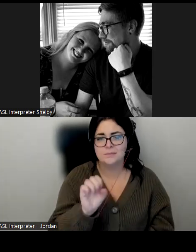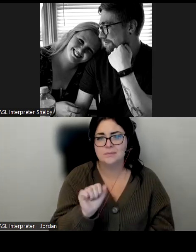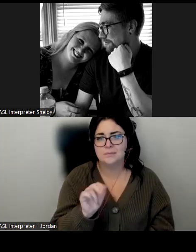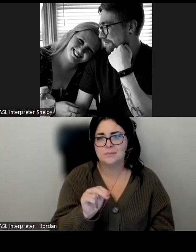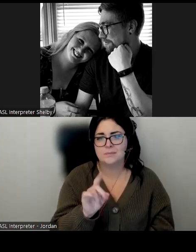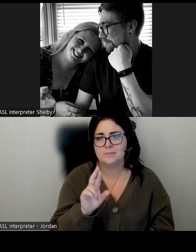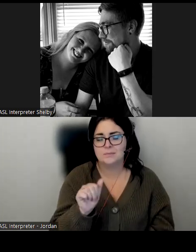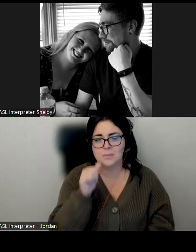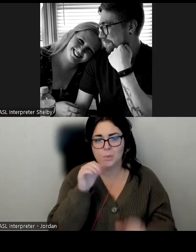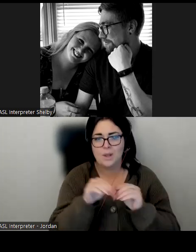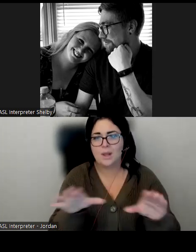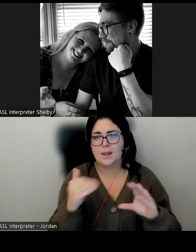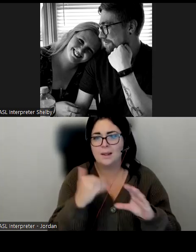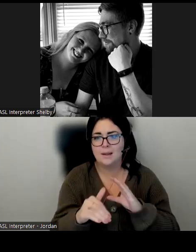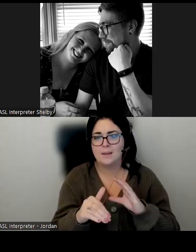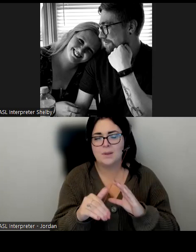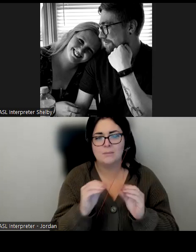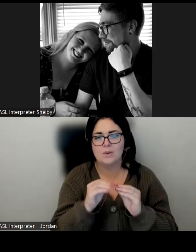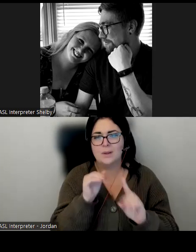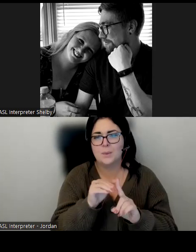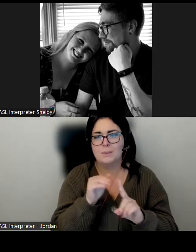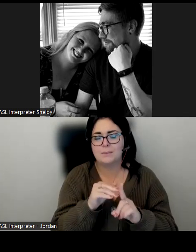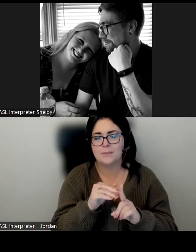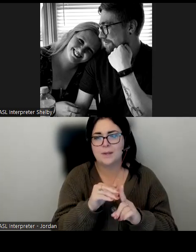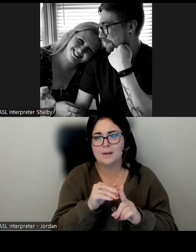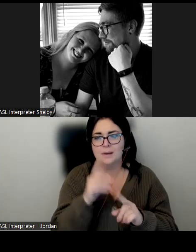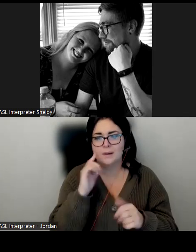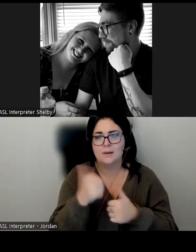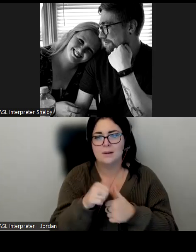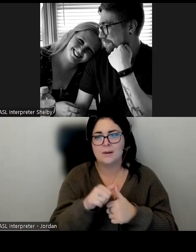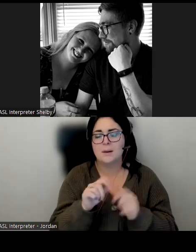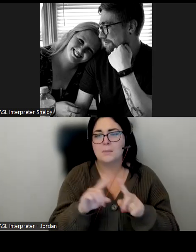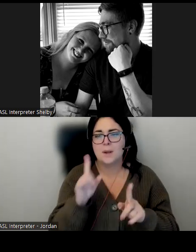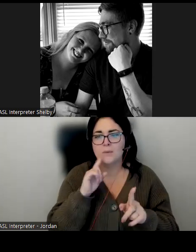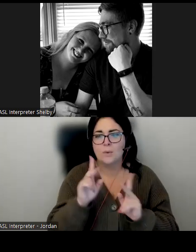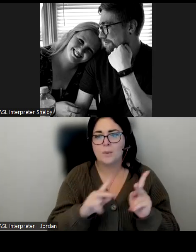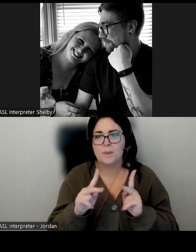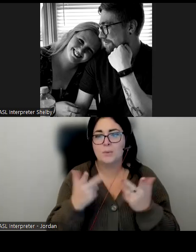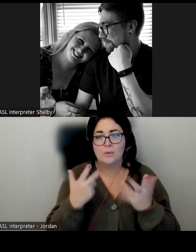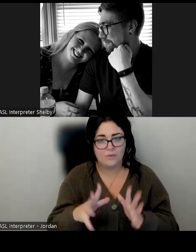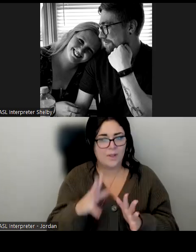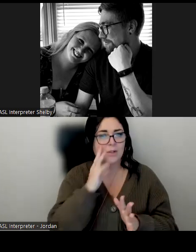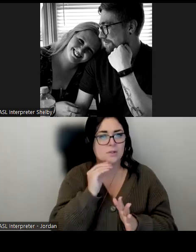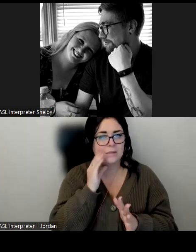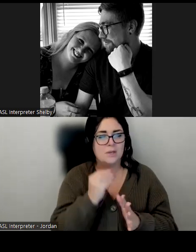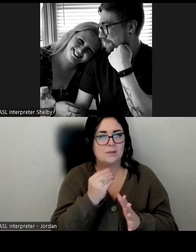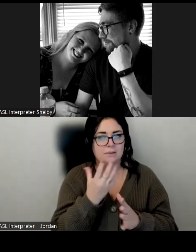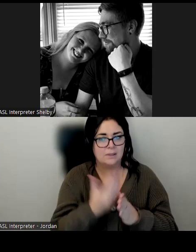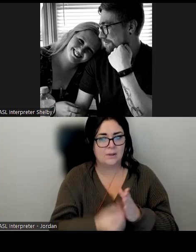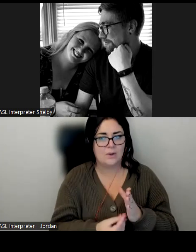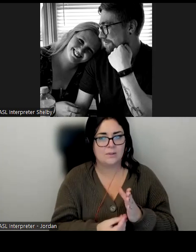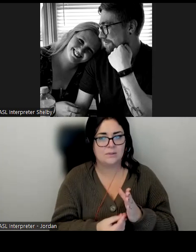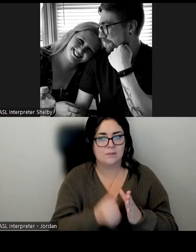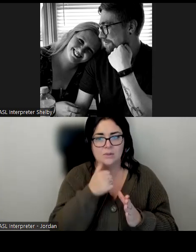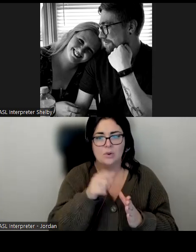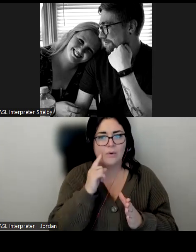I'll send it out as a reminder, but it is for people who have experienced the loss of the loved one. It's not